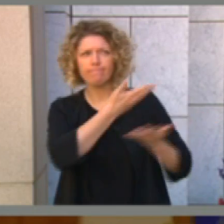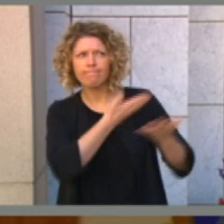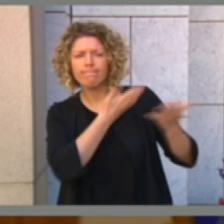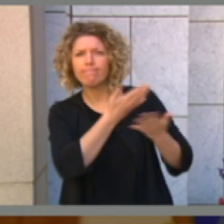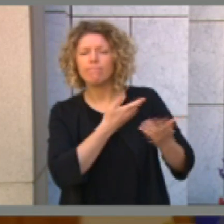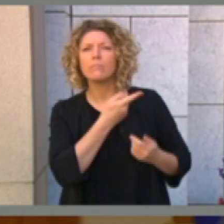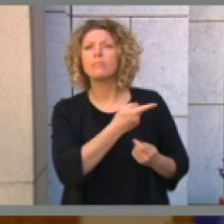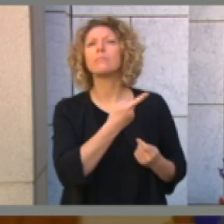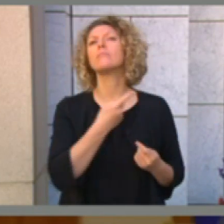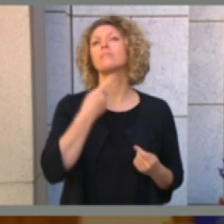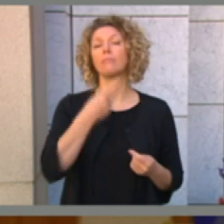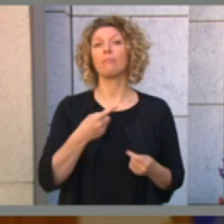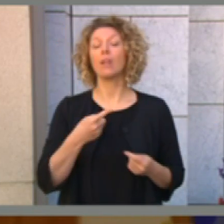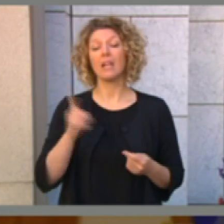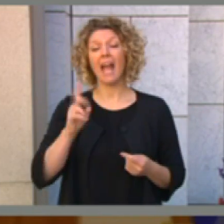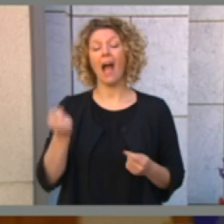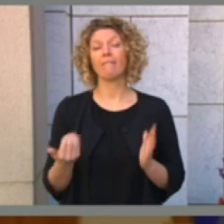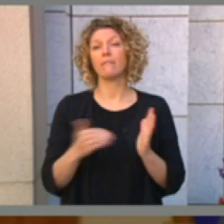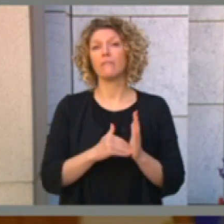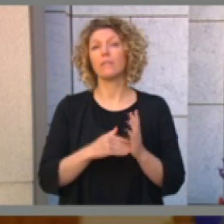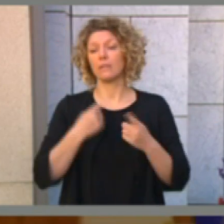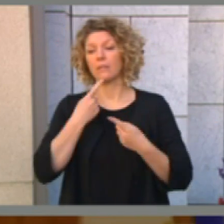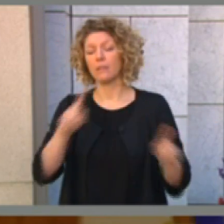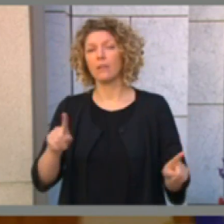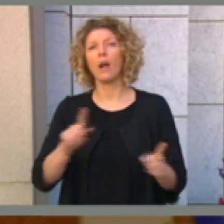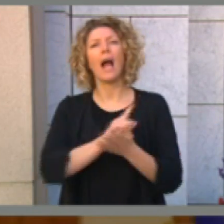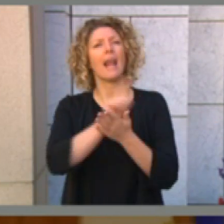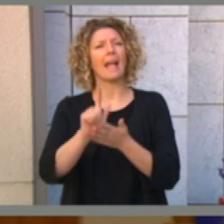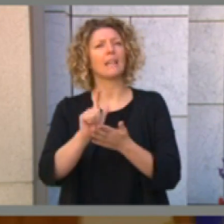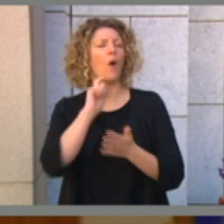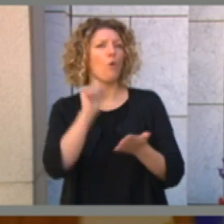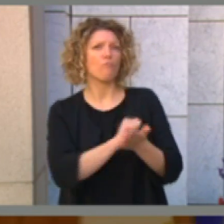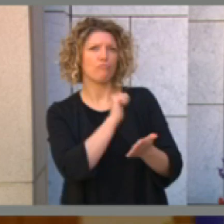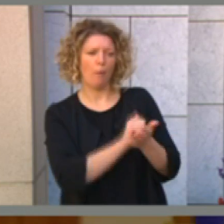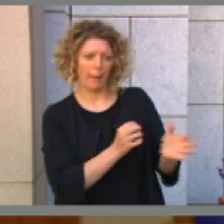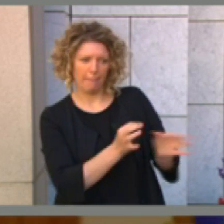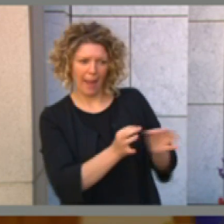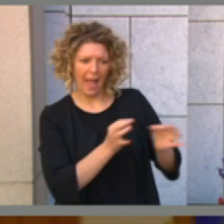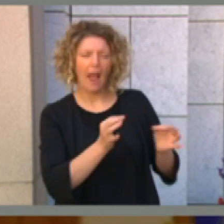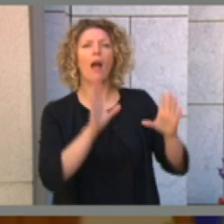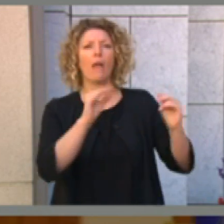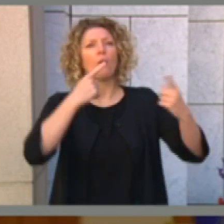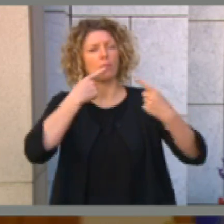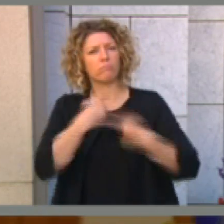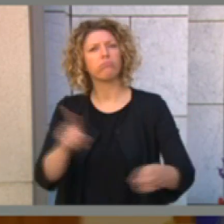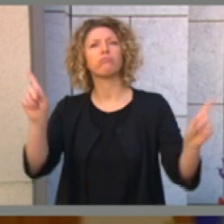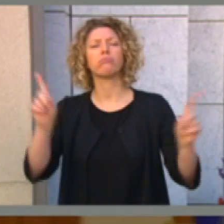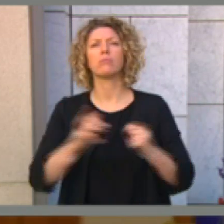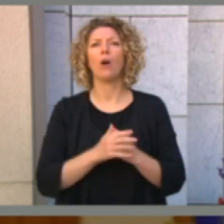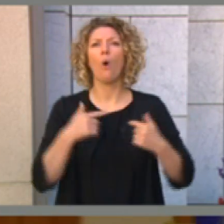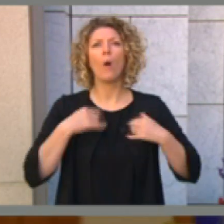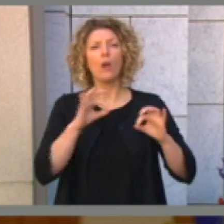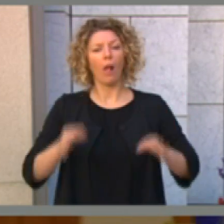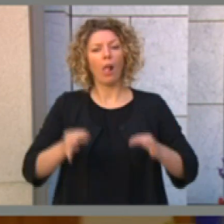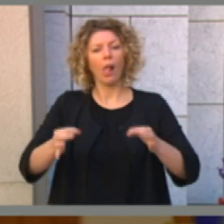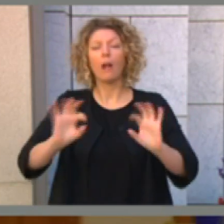in place further measures, and we will announce them once they've been properly designed and they can be properly implemented. We are not delaying, we are moving with